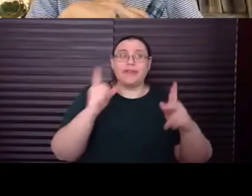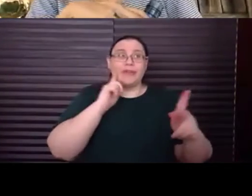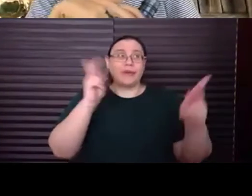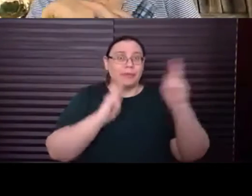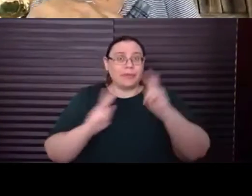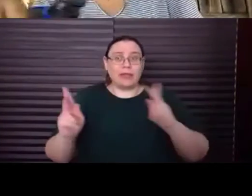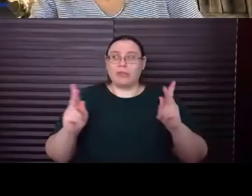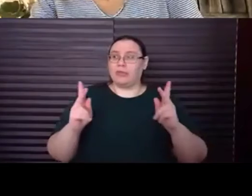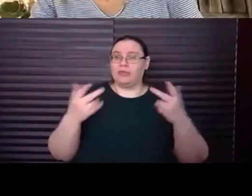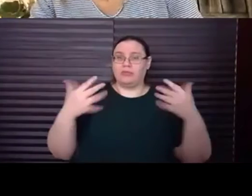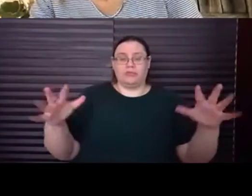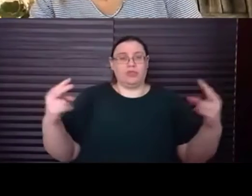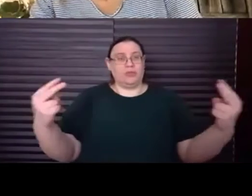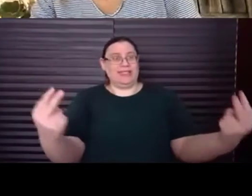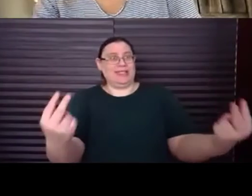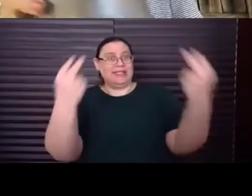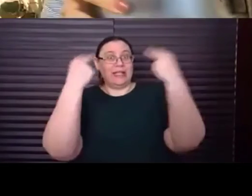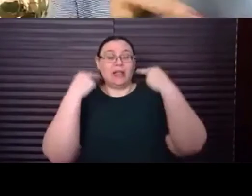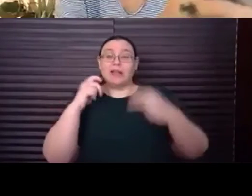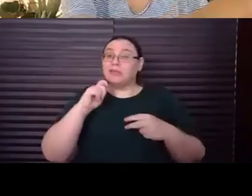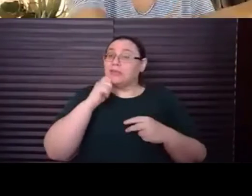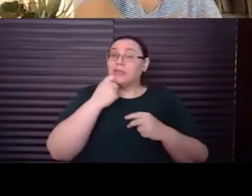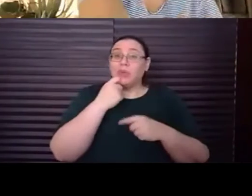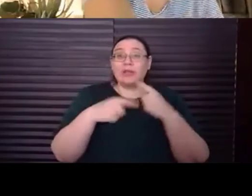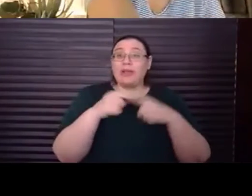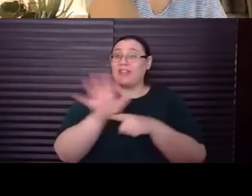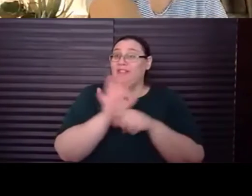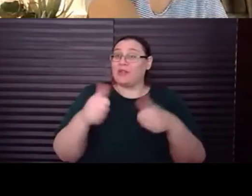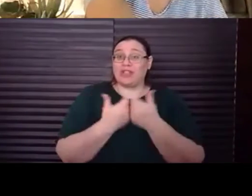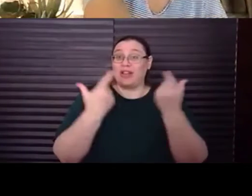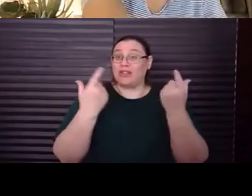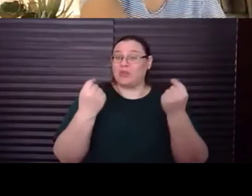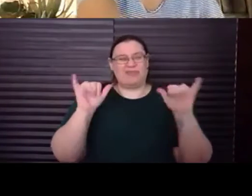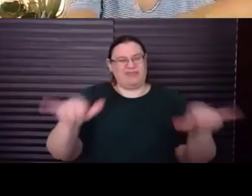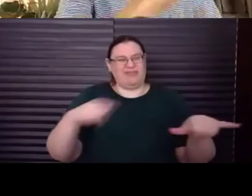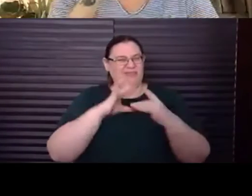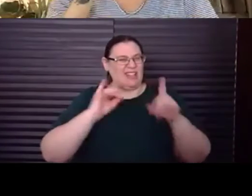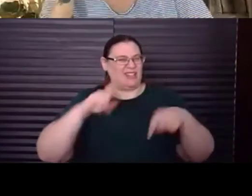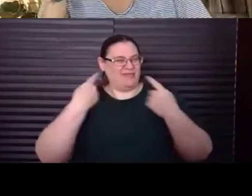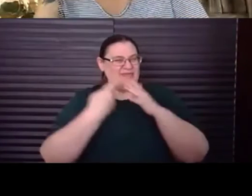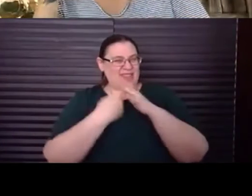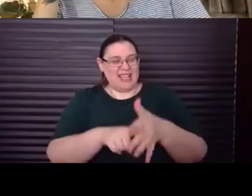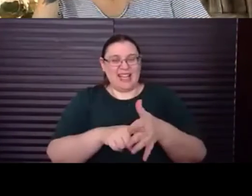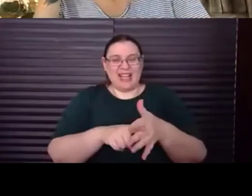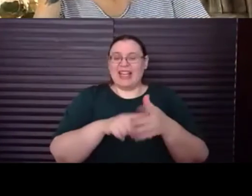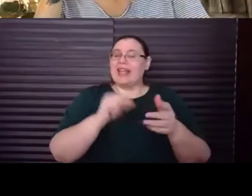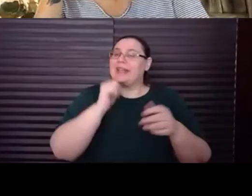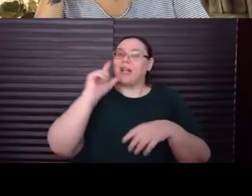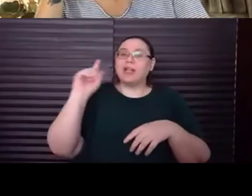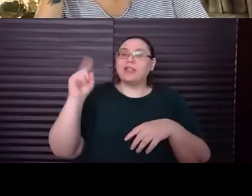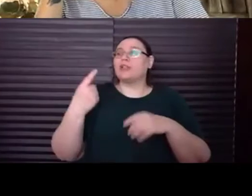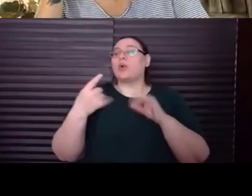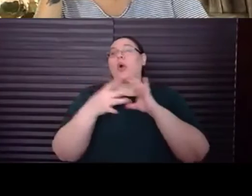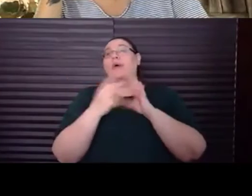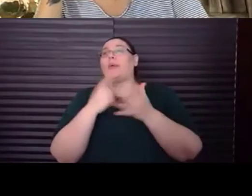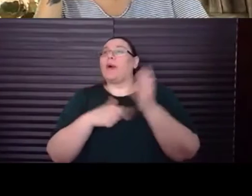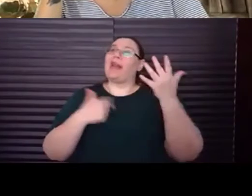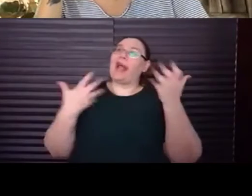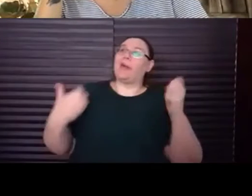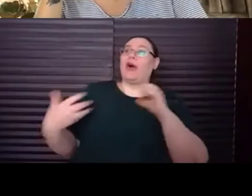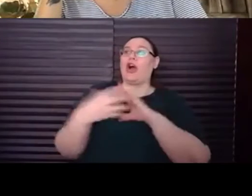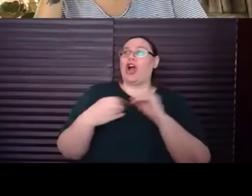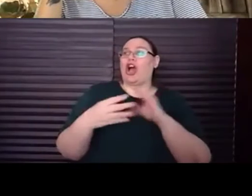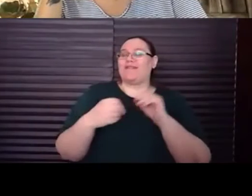for people to be seen. But, you know, the coolest thing about the Film Challenge, as I said from the beginning, is this is not just talking about what you want to